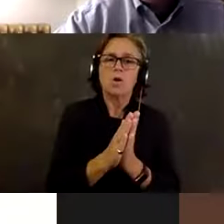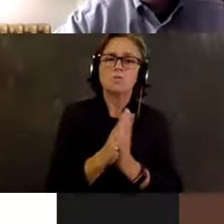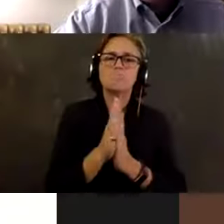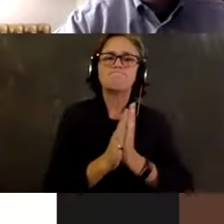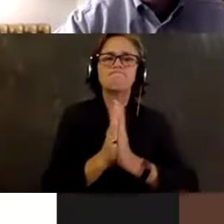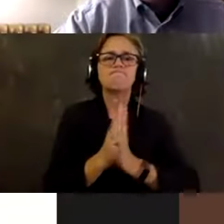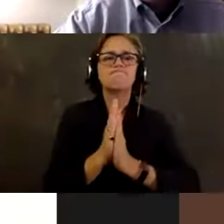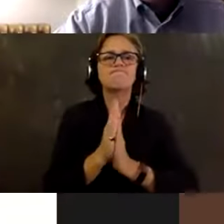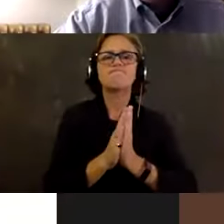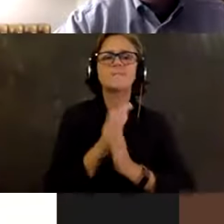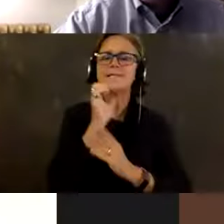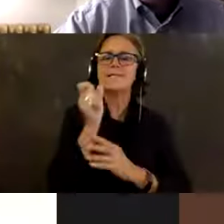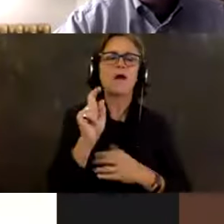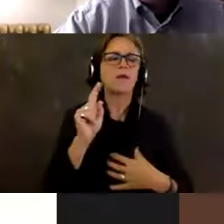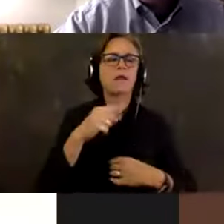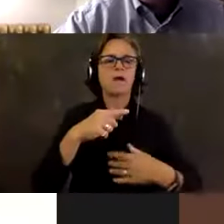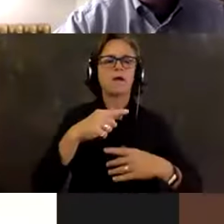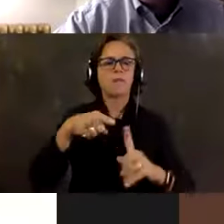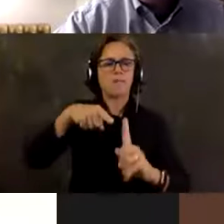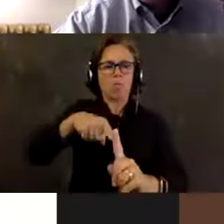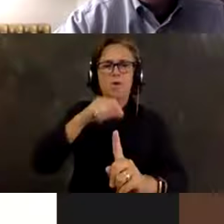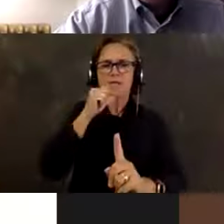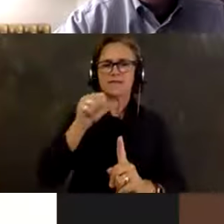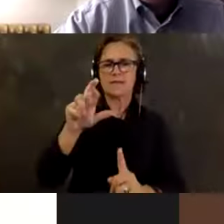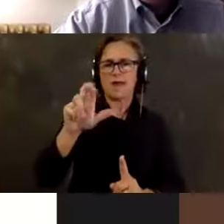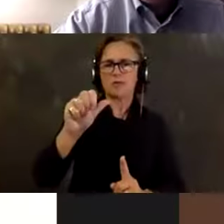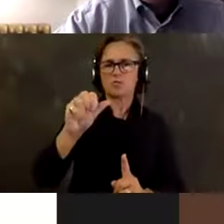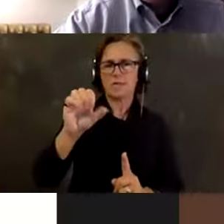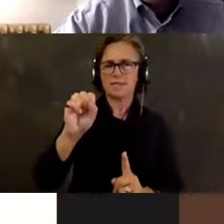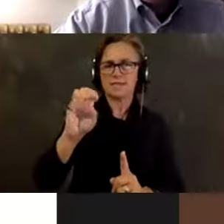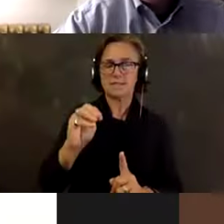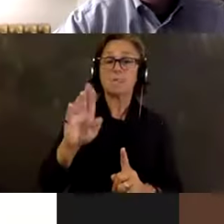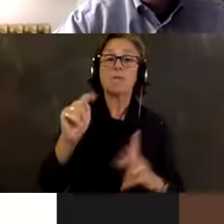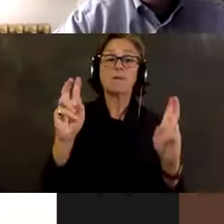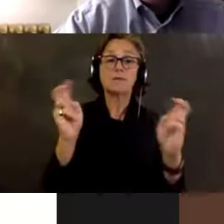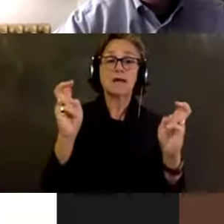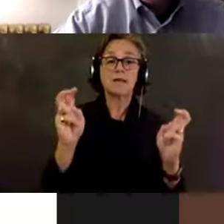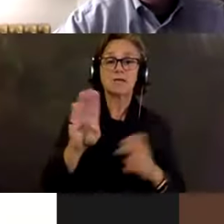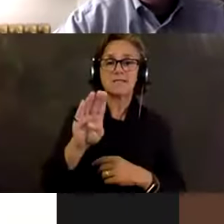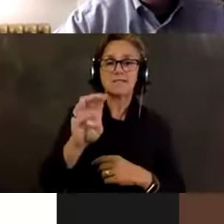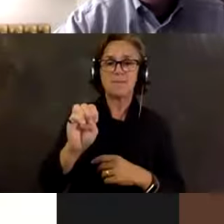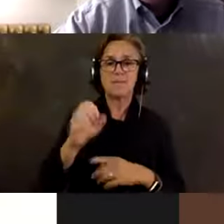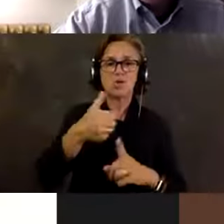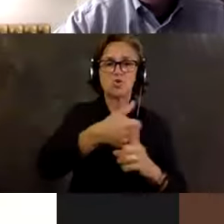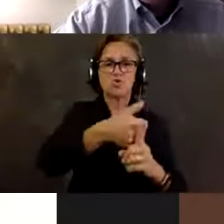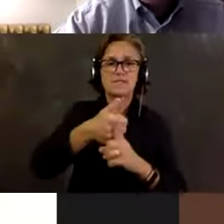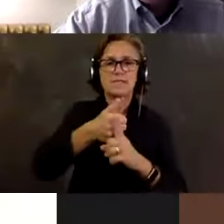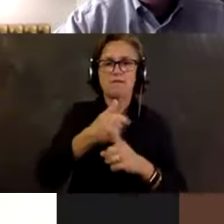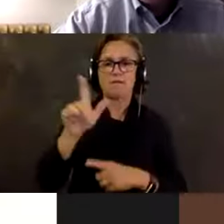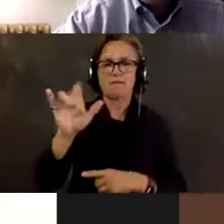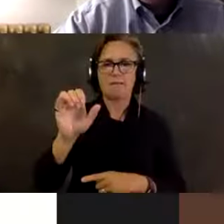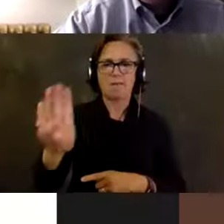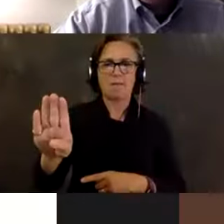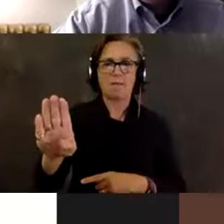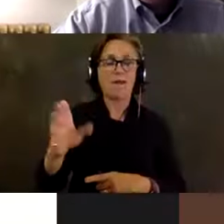directly about racism. It's called the Be Yourself Club. And I just happen to